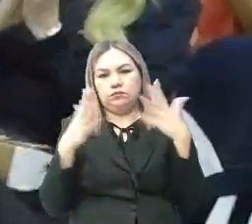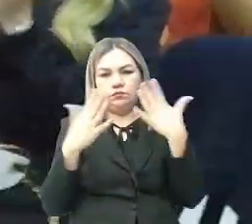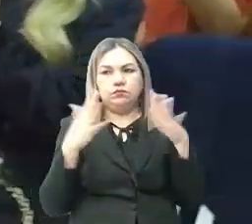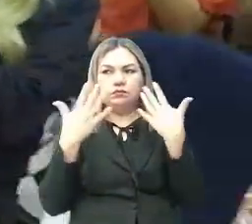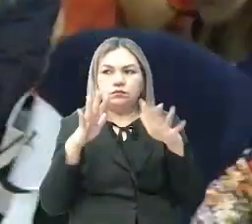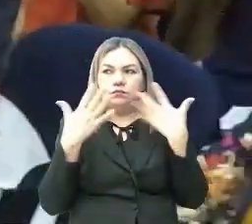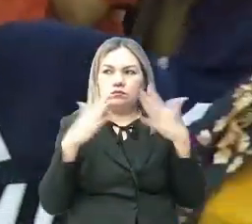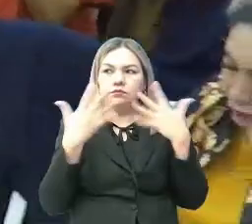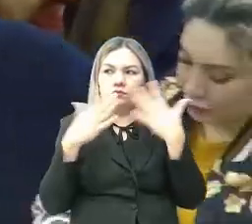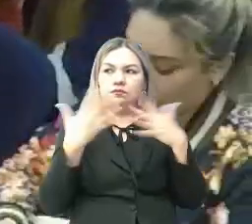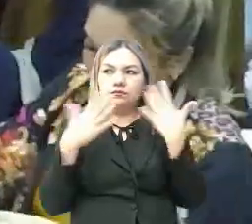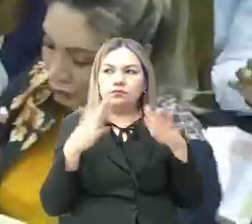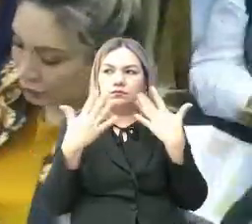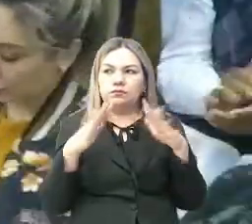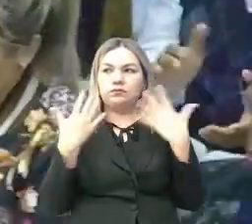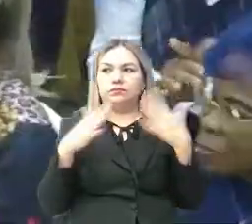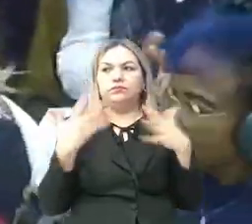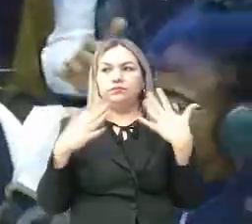to the Lord?